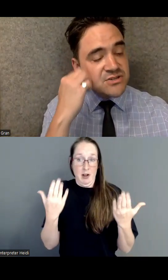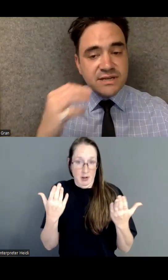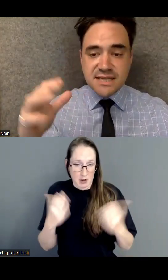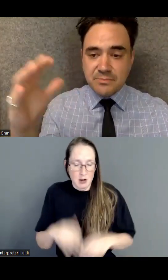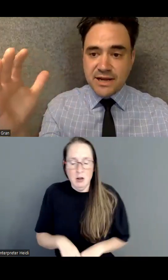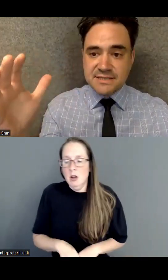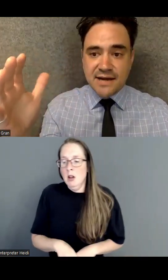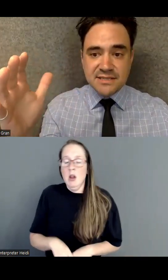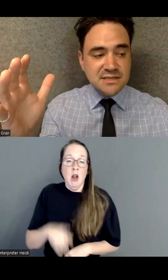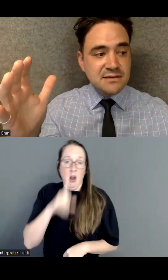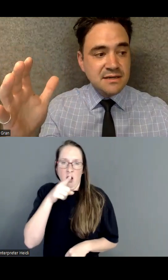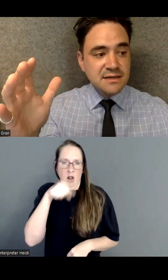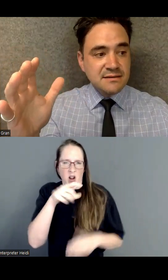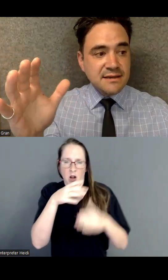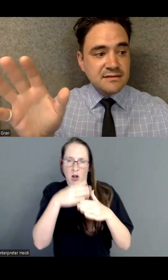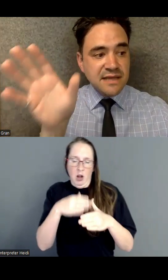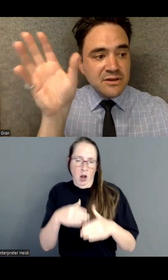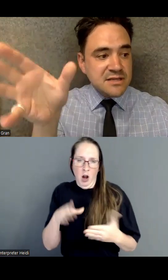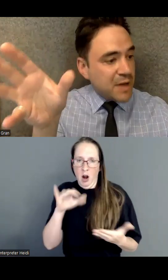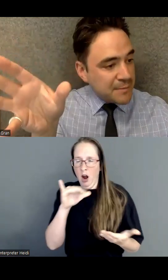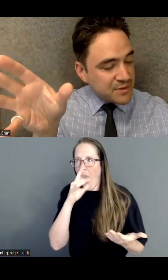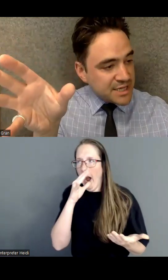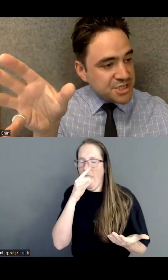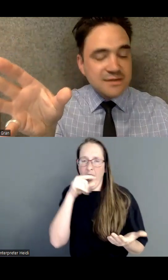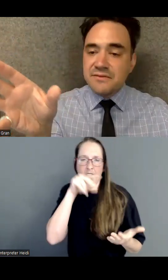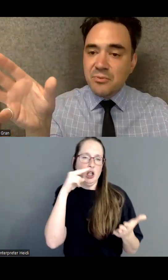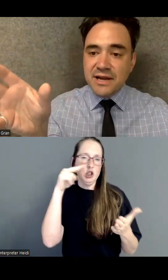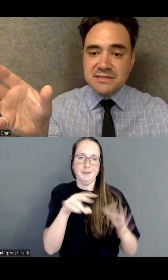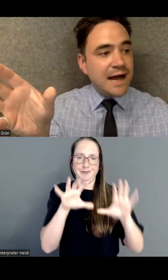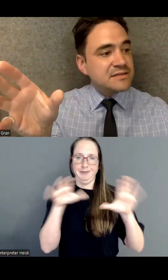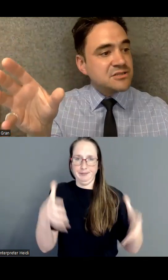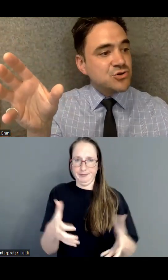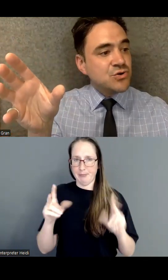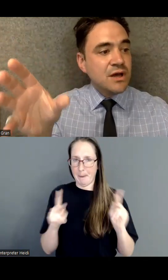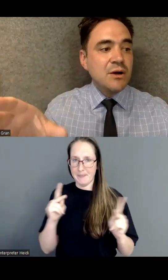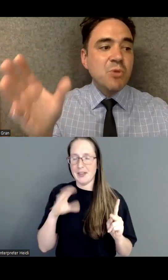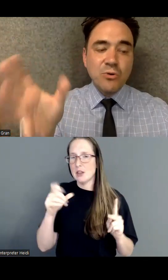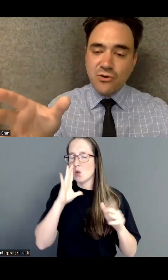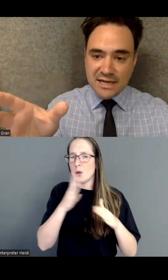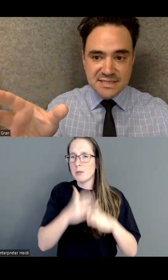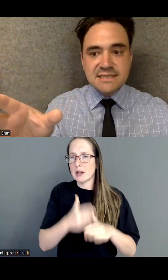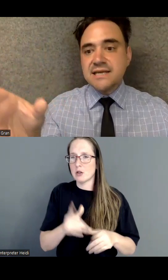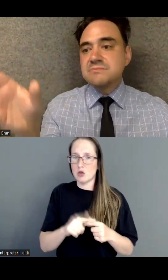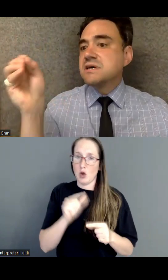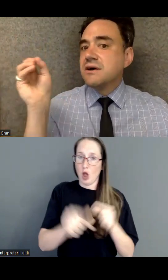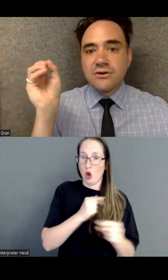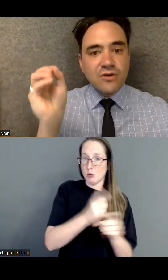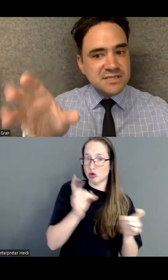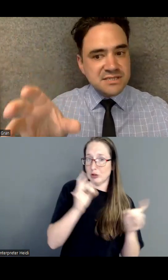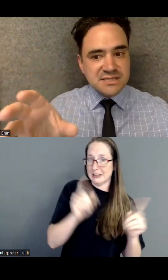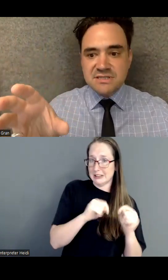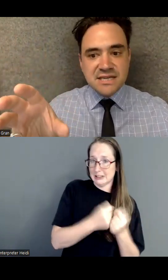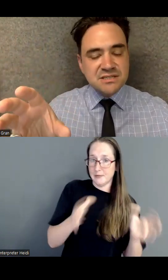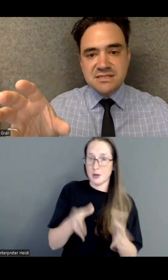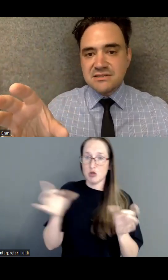what they do is they break it down into they look at the population and they'll break it down into mobile crisis teams,